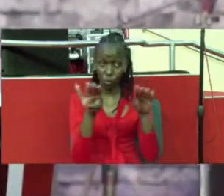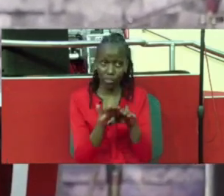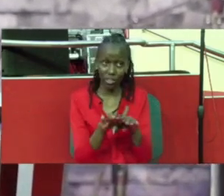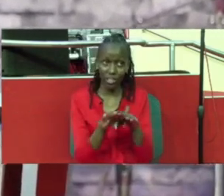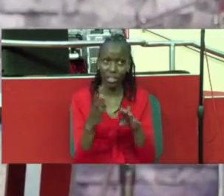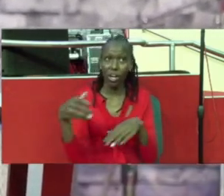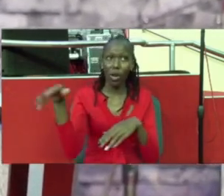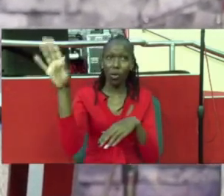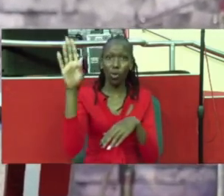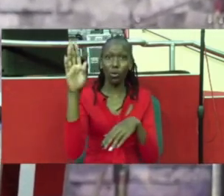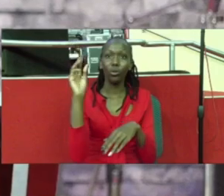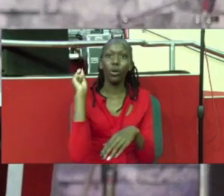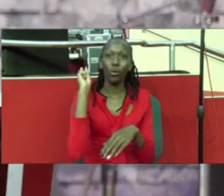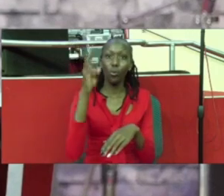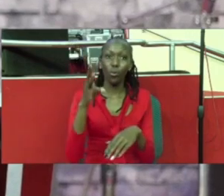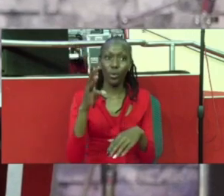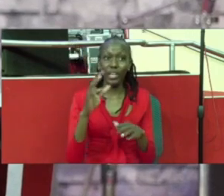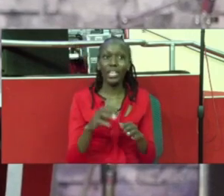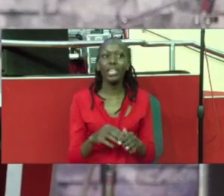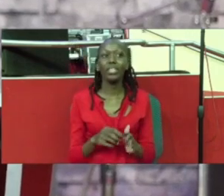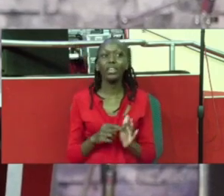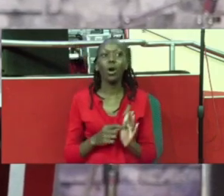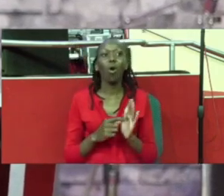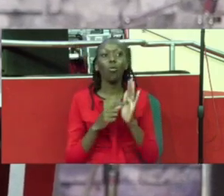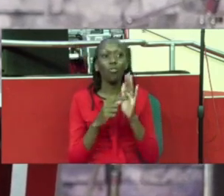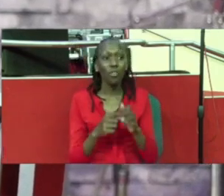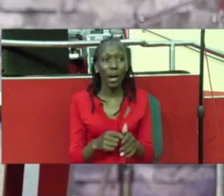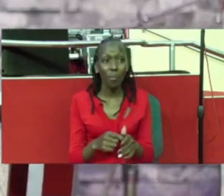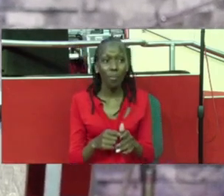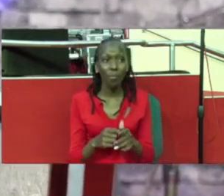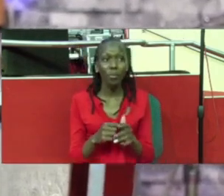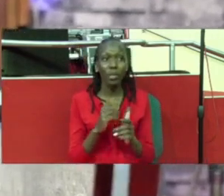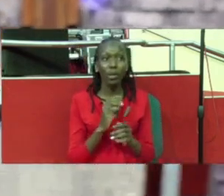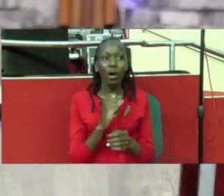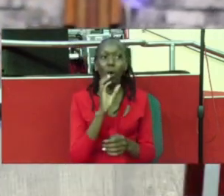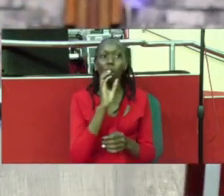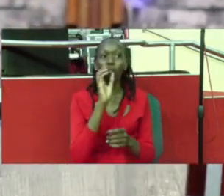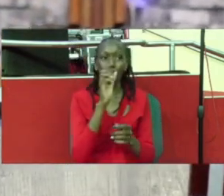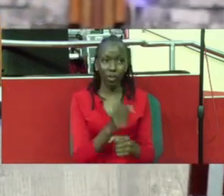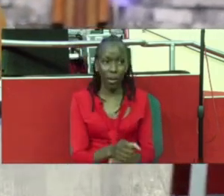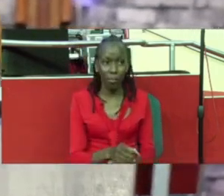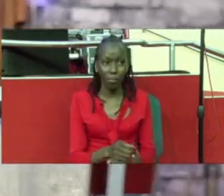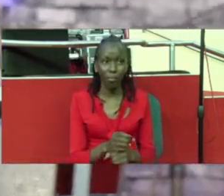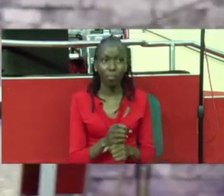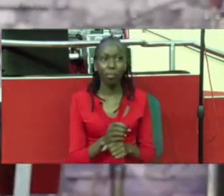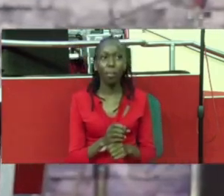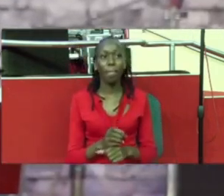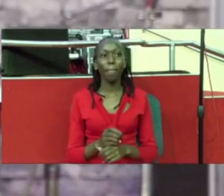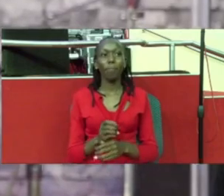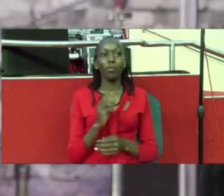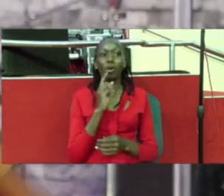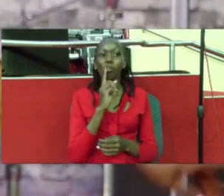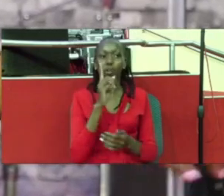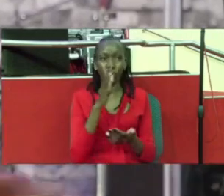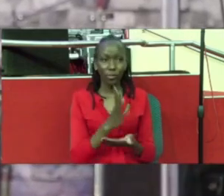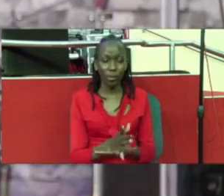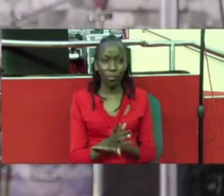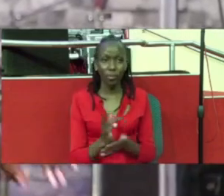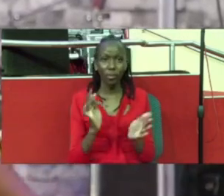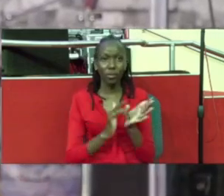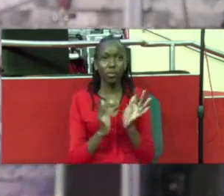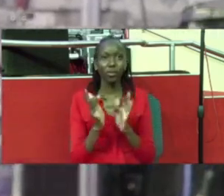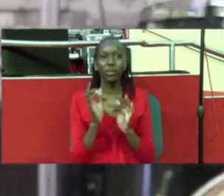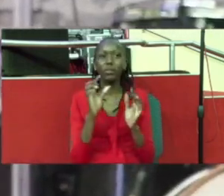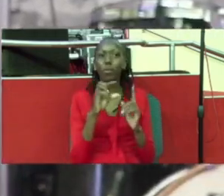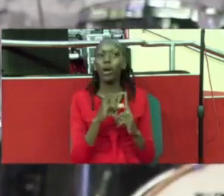will confirm the closing, Bwana atathibitisha, the Bible says that the door he opens, the book of Revelation, Biblia inasema katika Ufunuo,